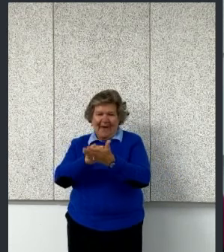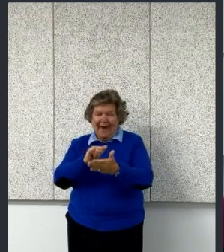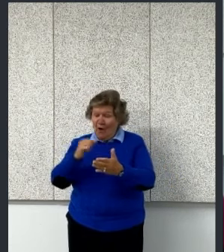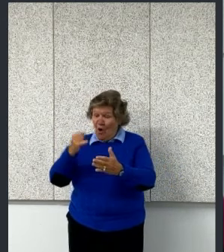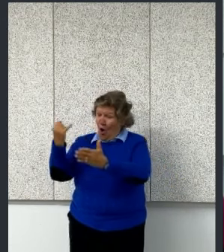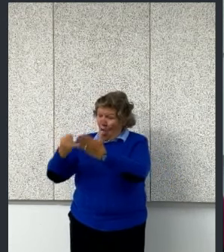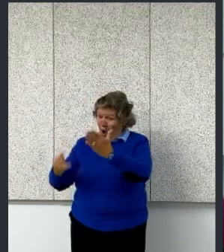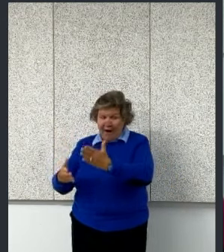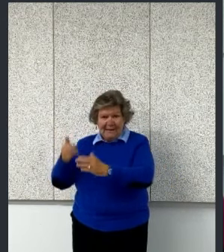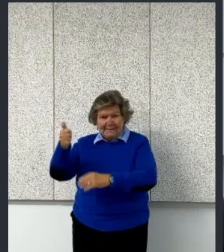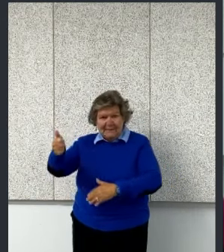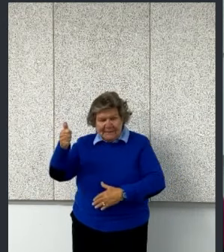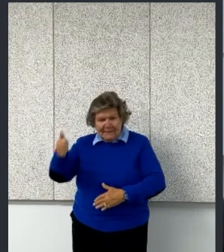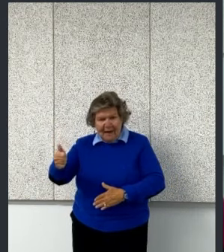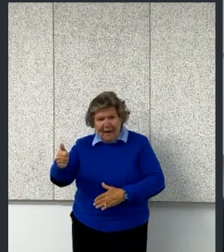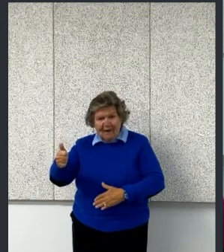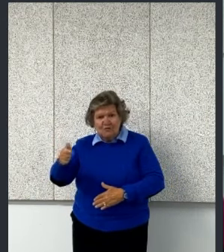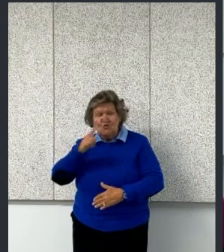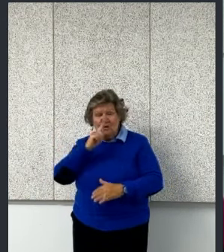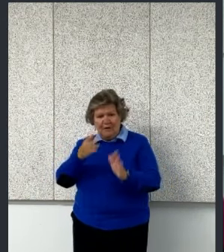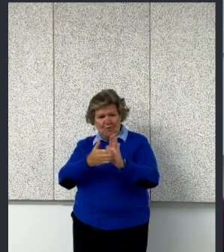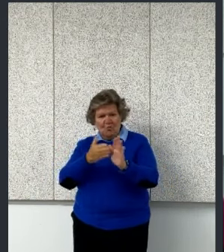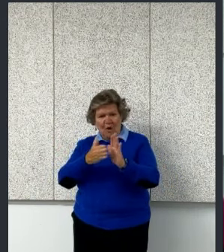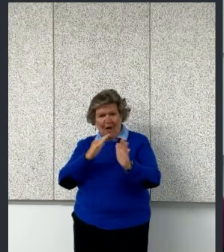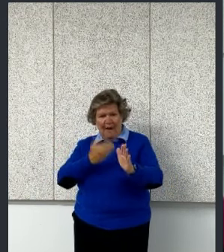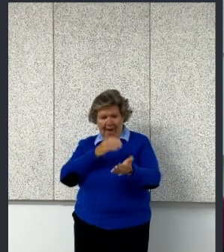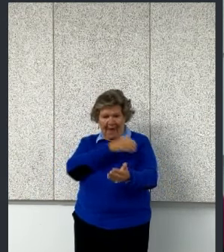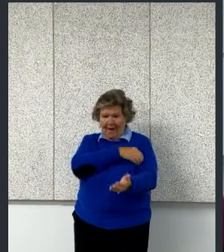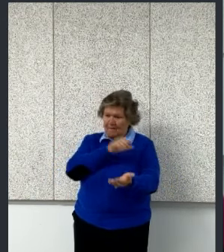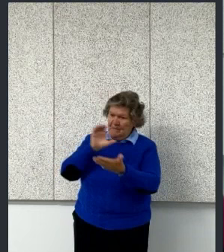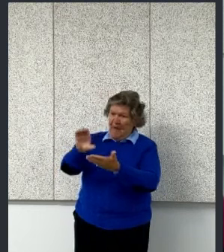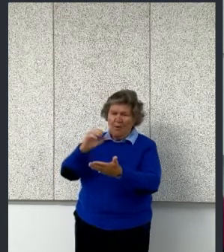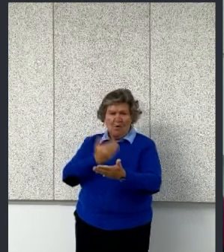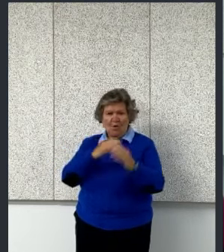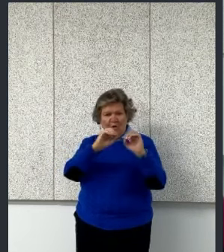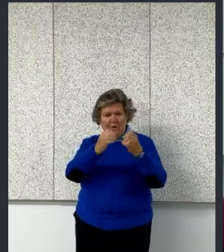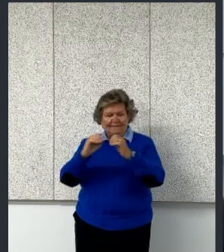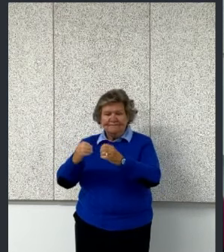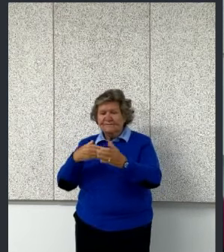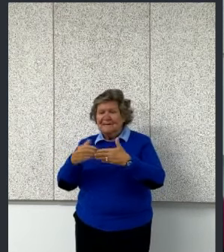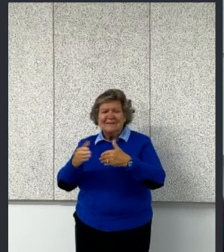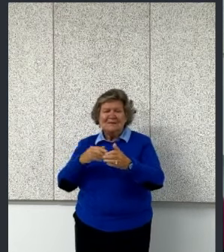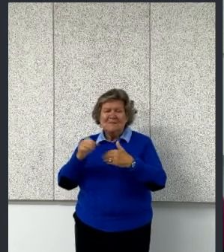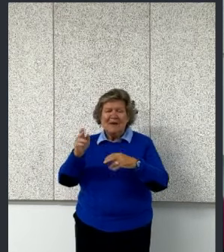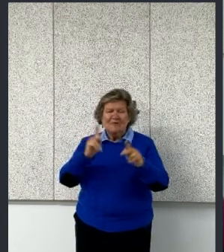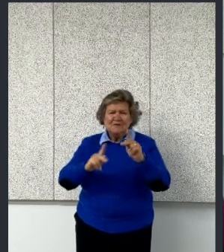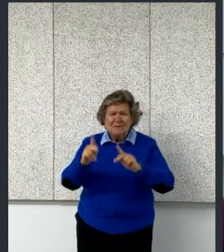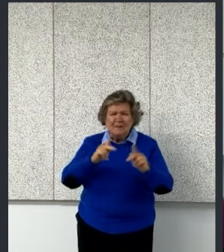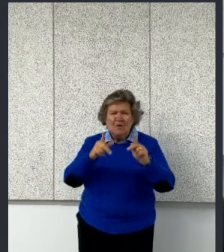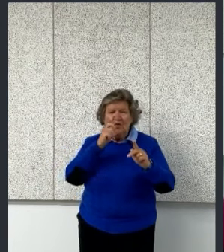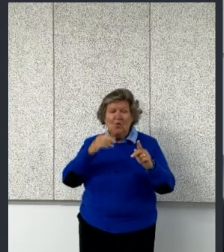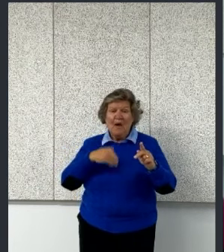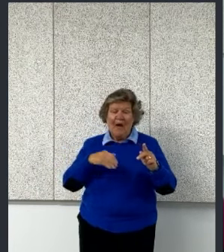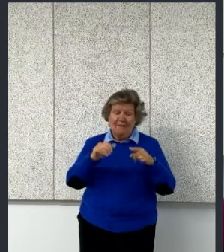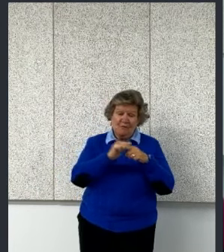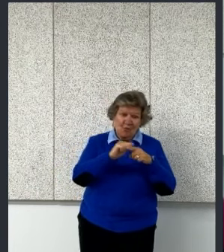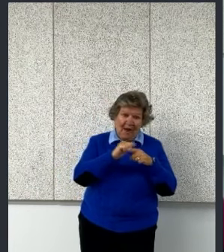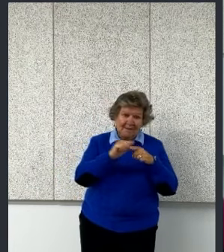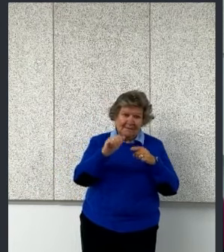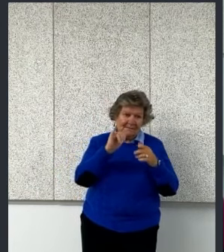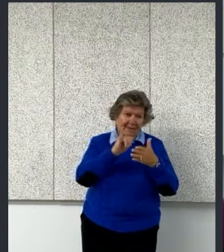run and power our organizations, whether it is people who have a directing practice and write